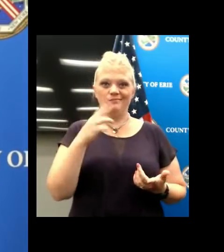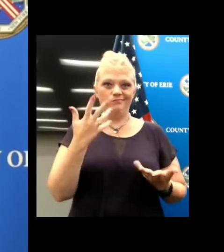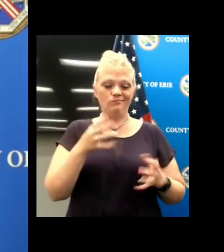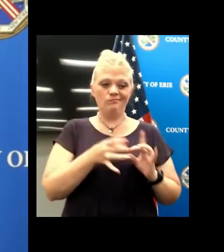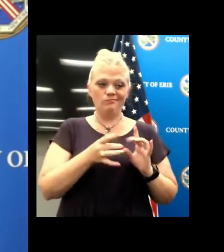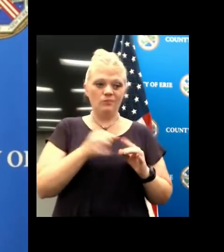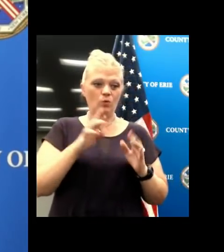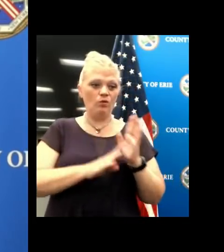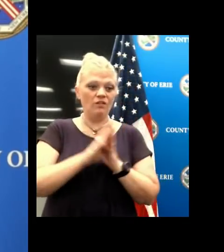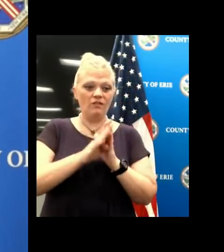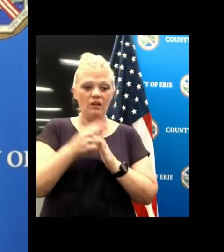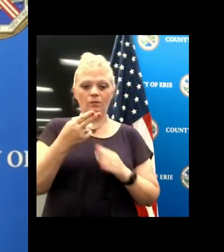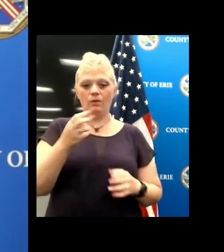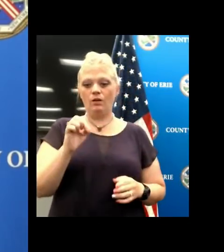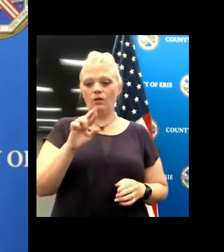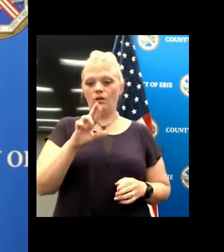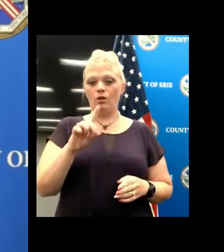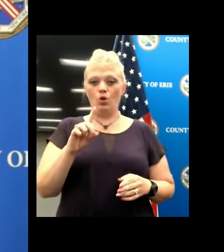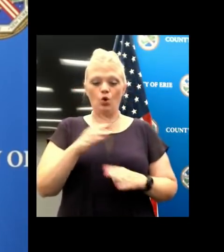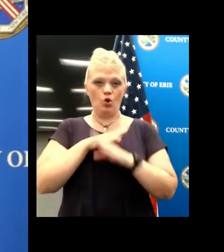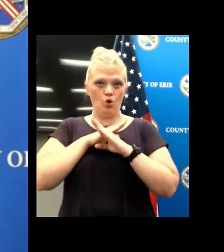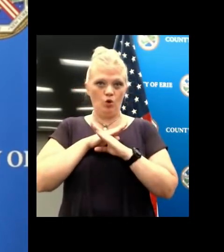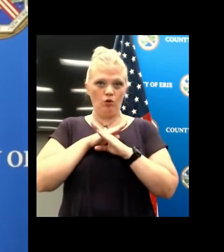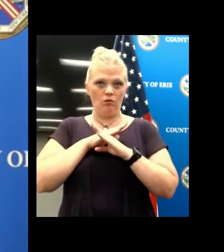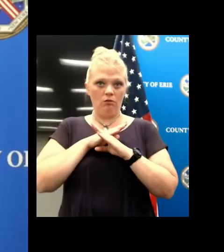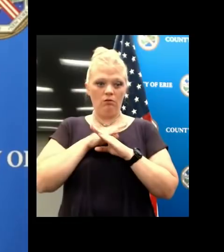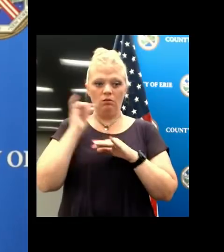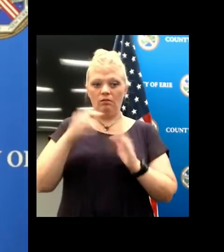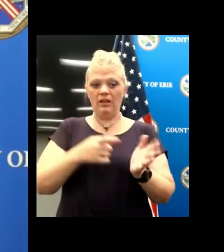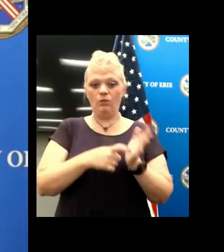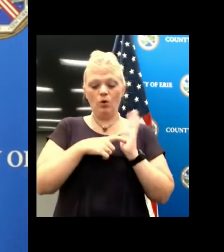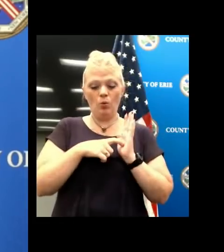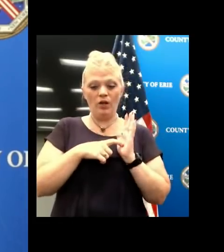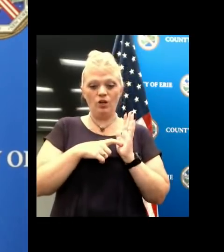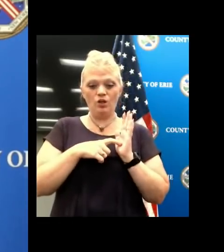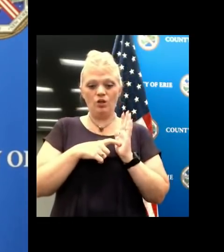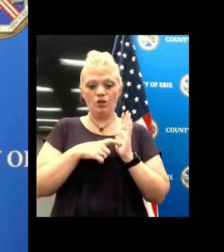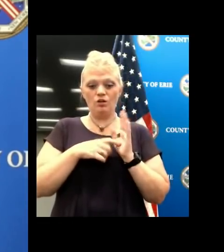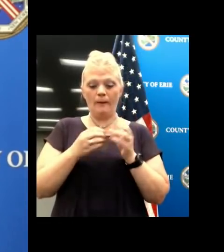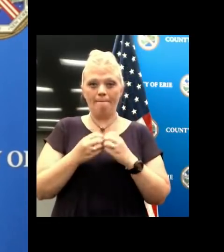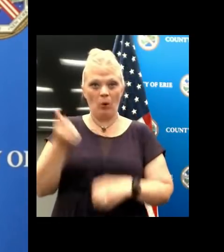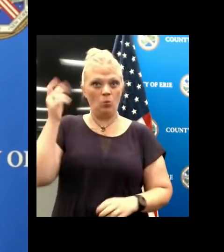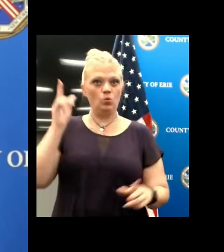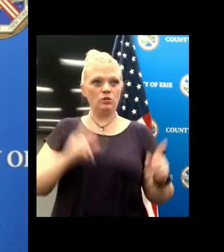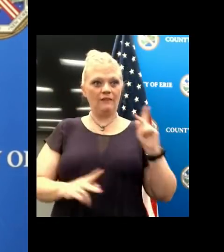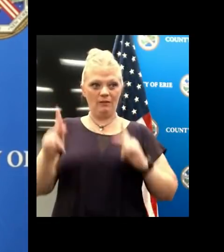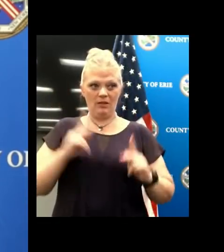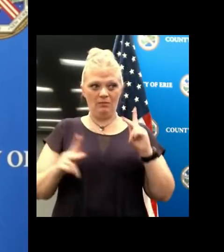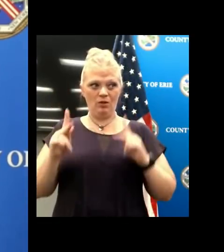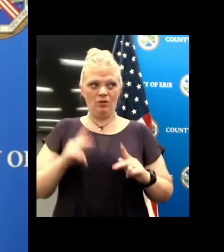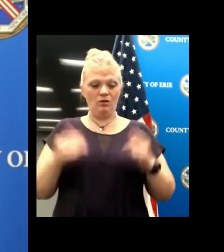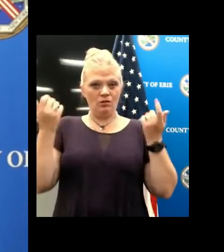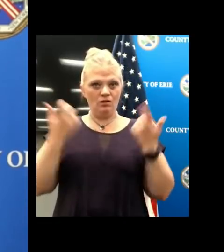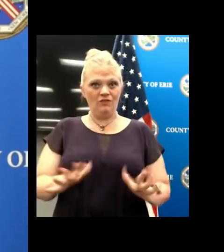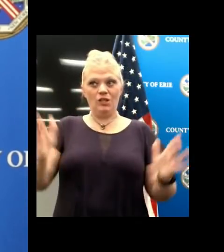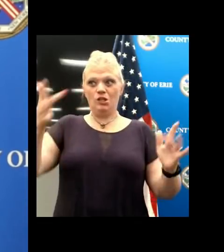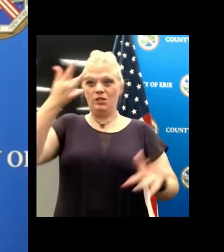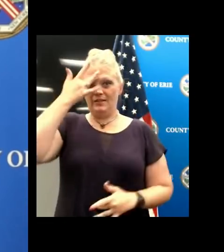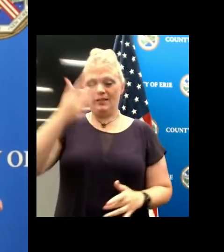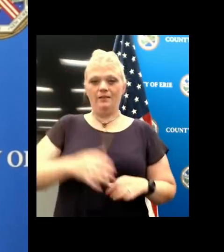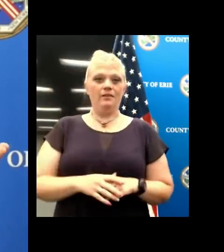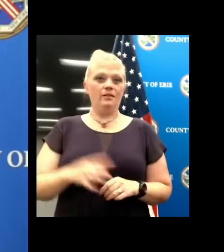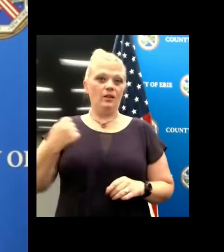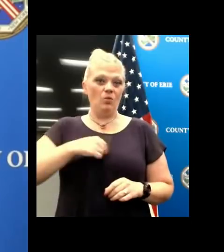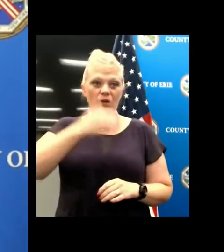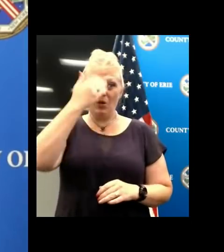develop herd immunity. And herd immunity requires the vast majority of the population to have been contracted. And we know,